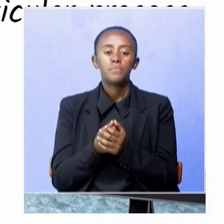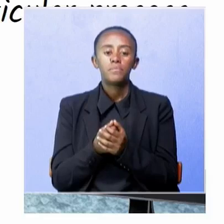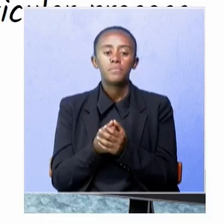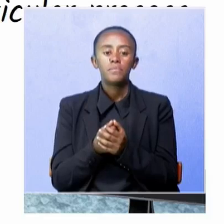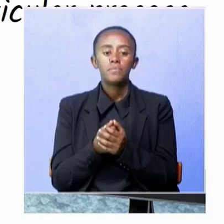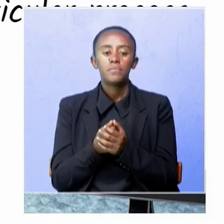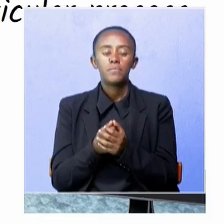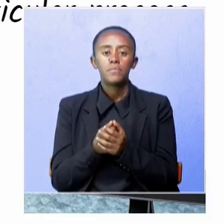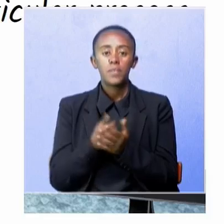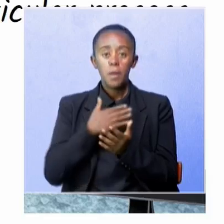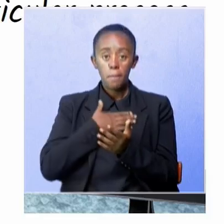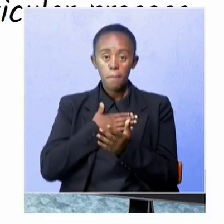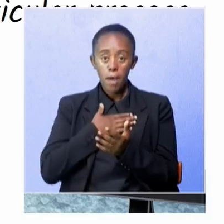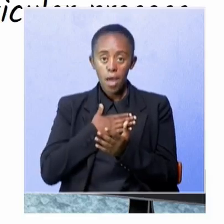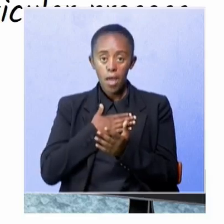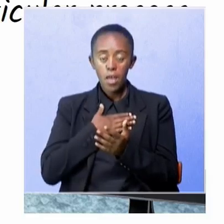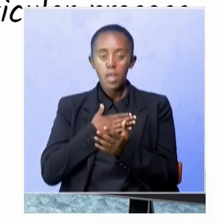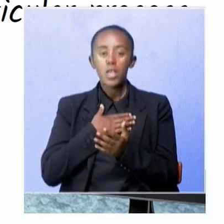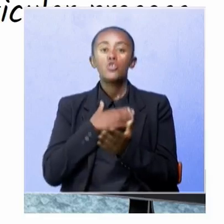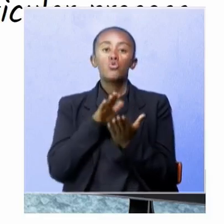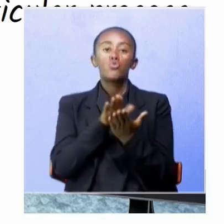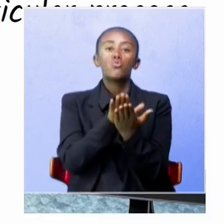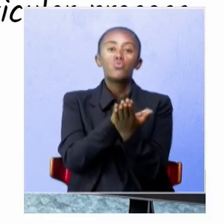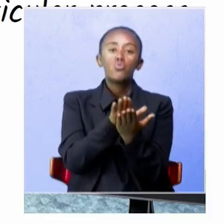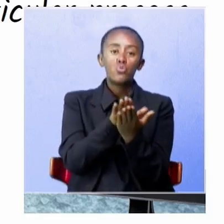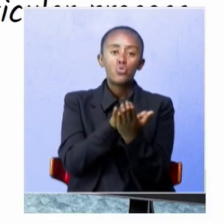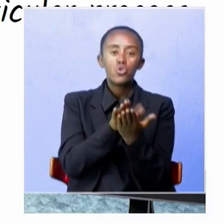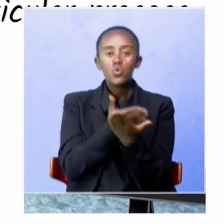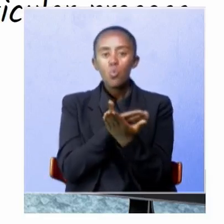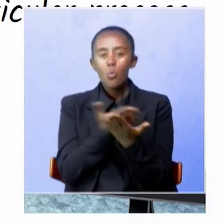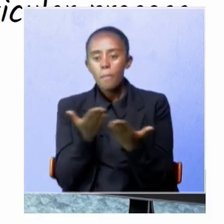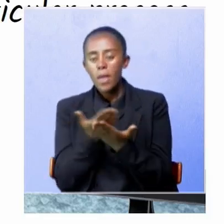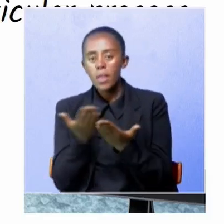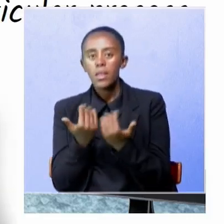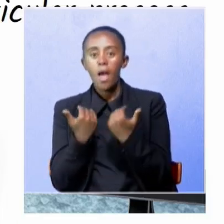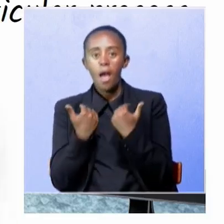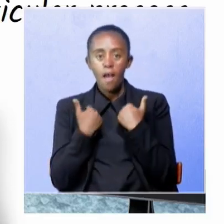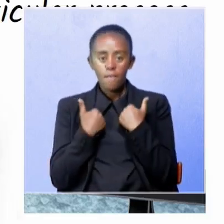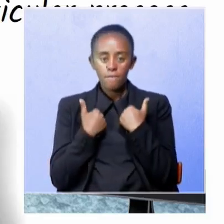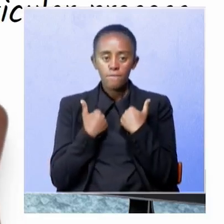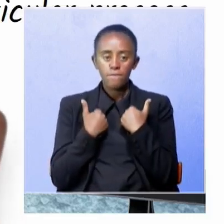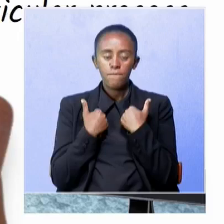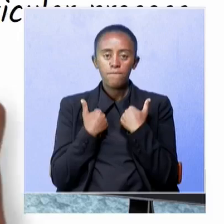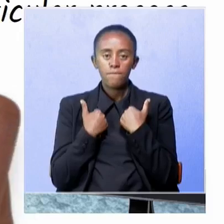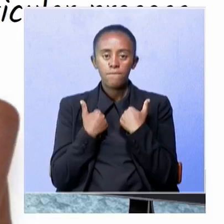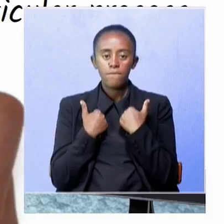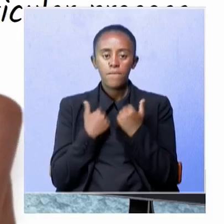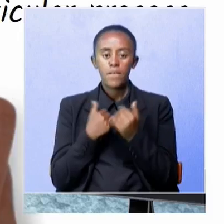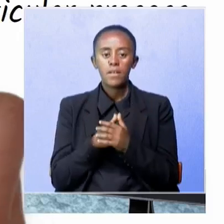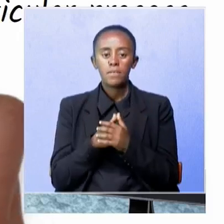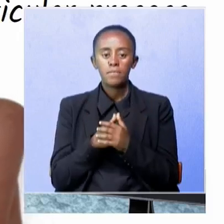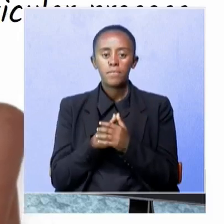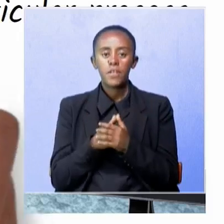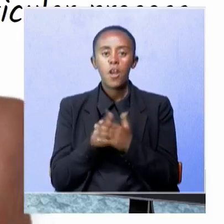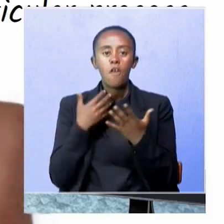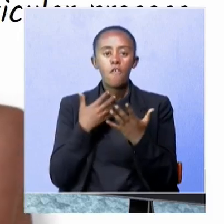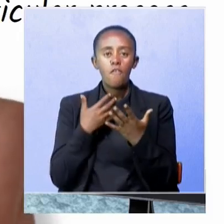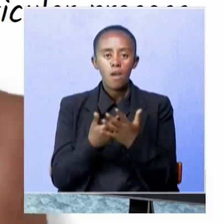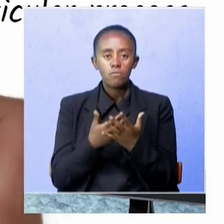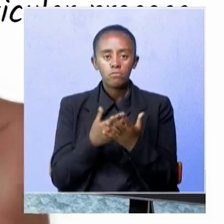have arrived.